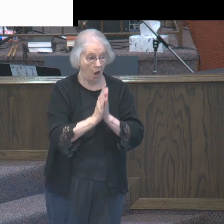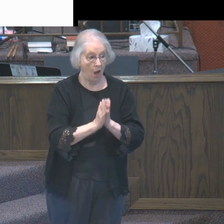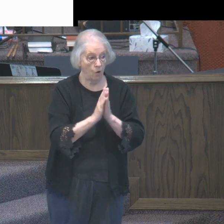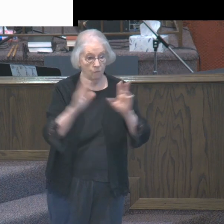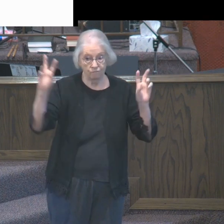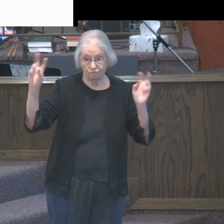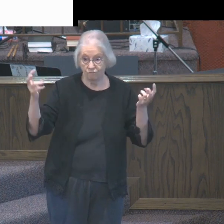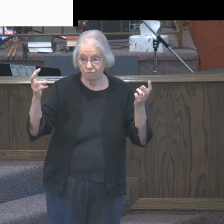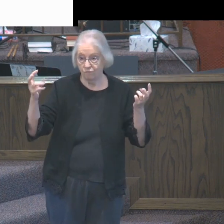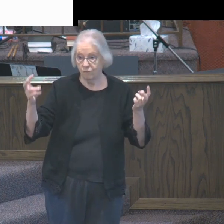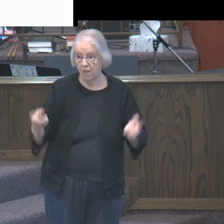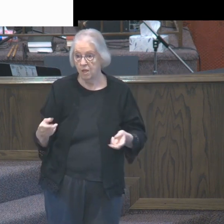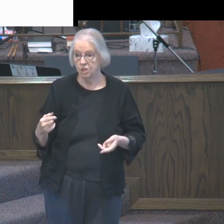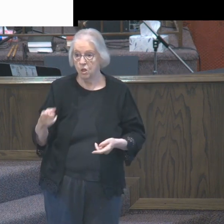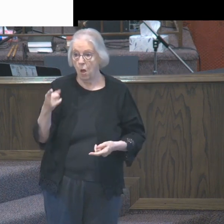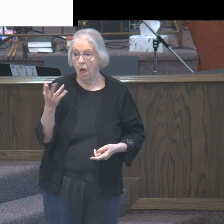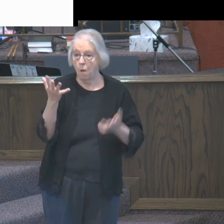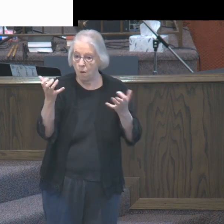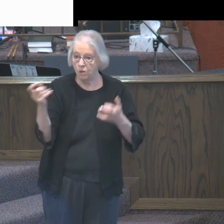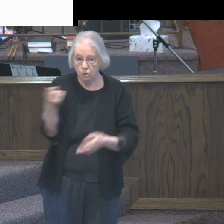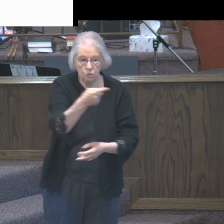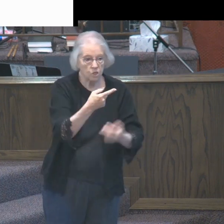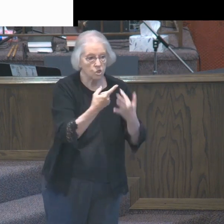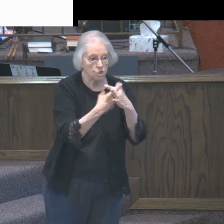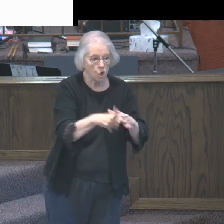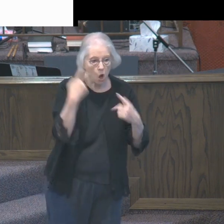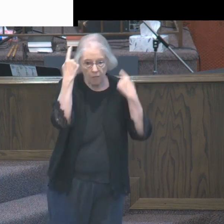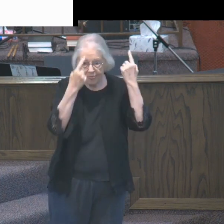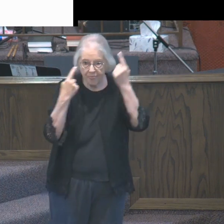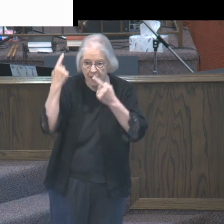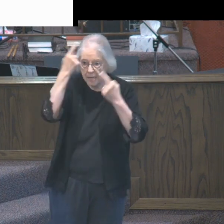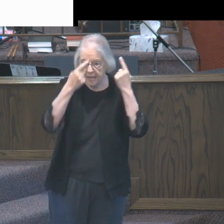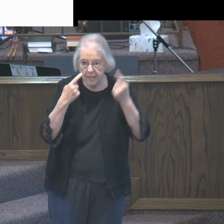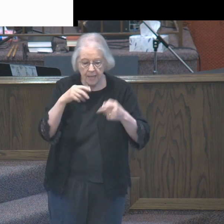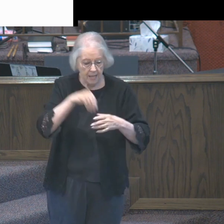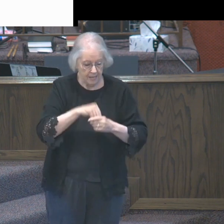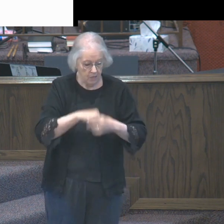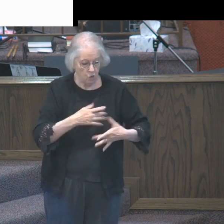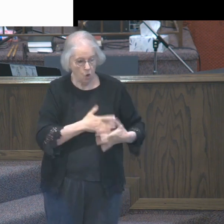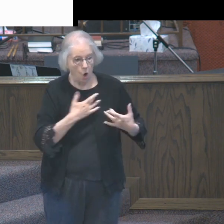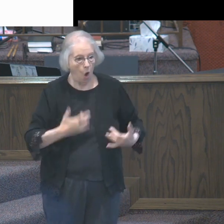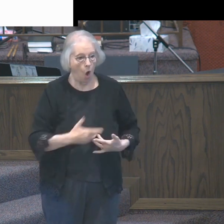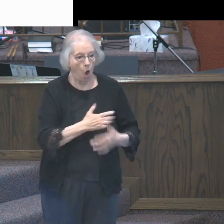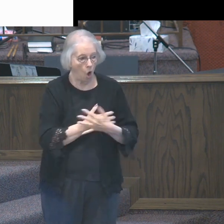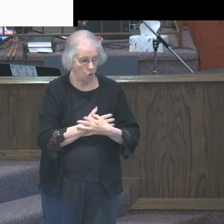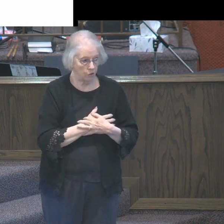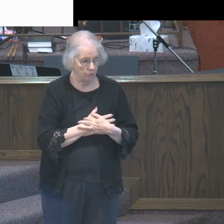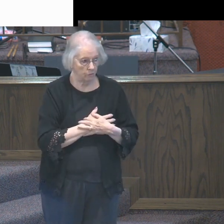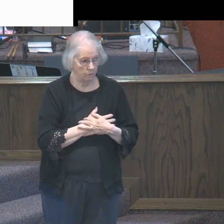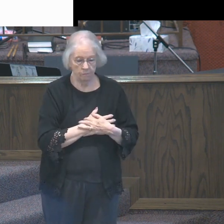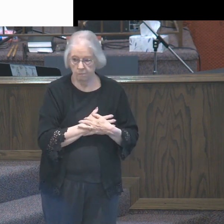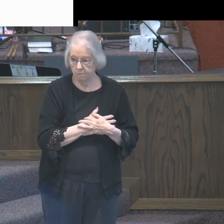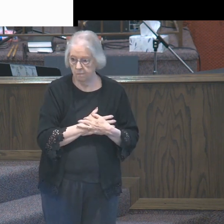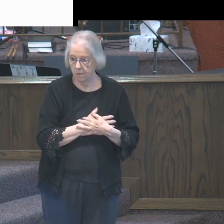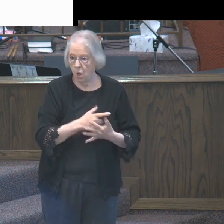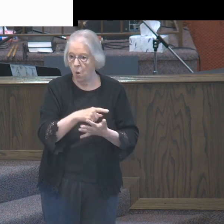for you to begin to answer in your head and in your heart. You can answer